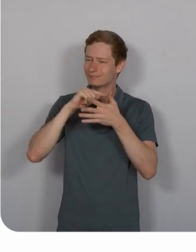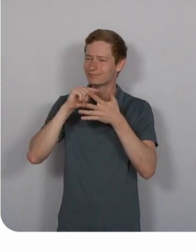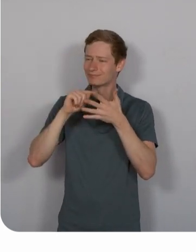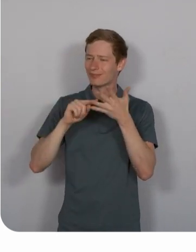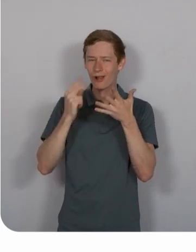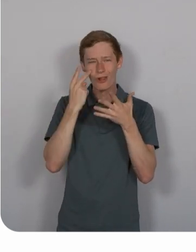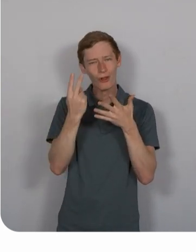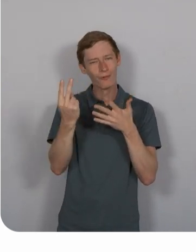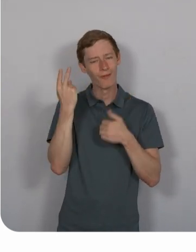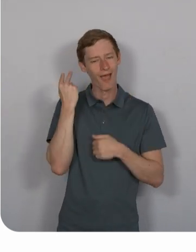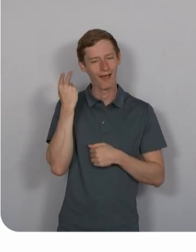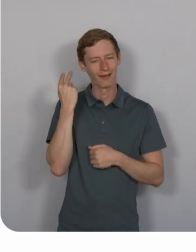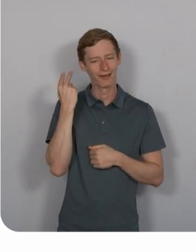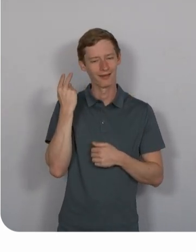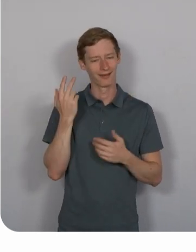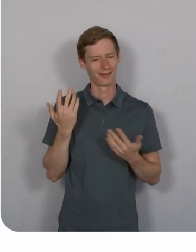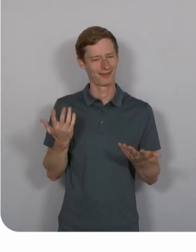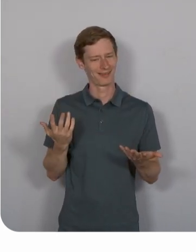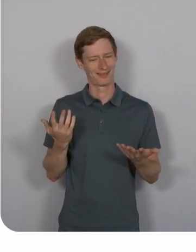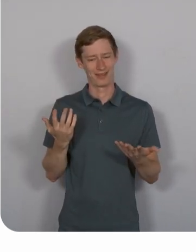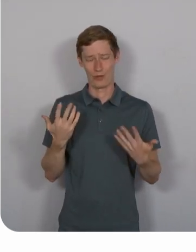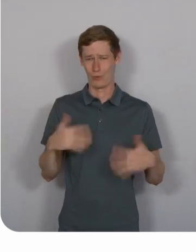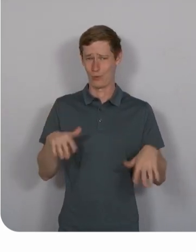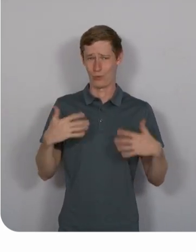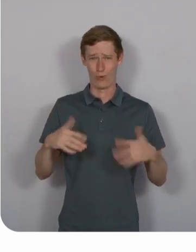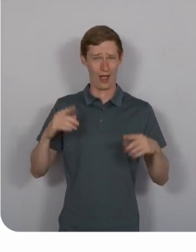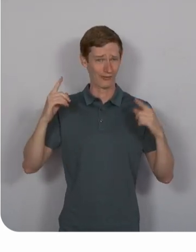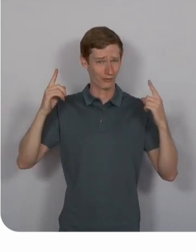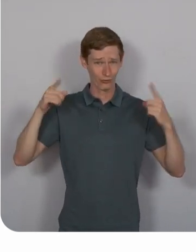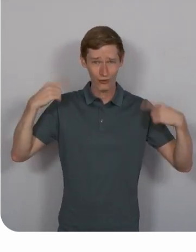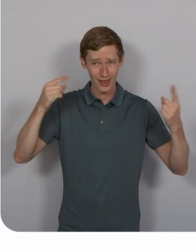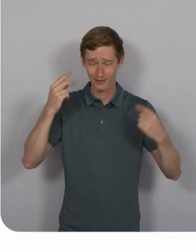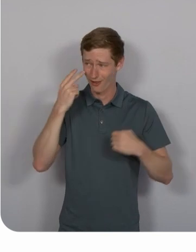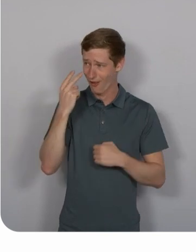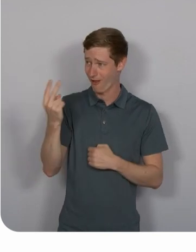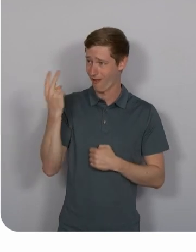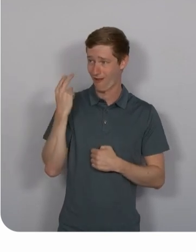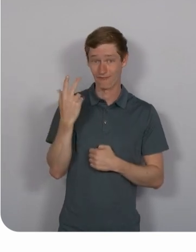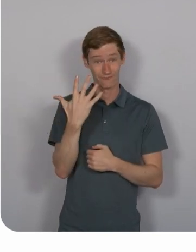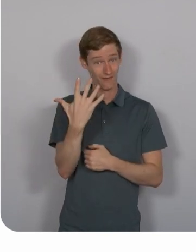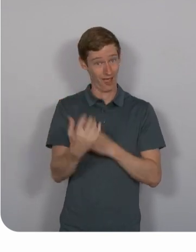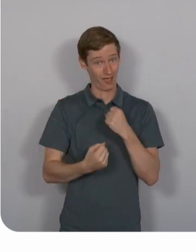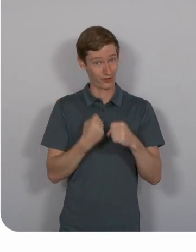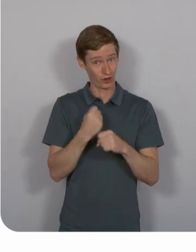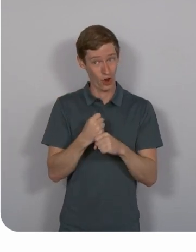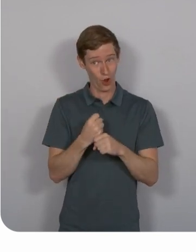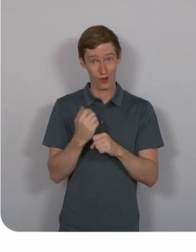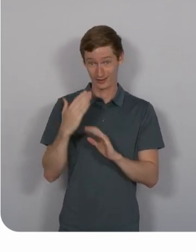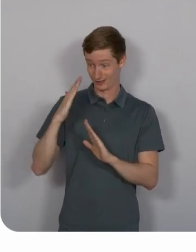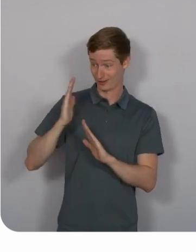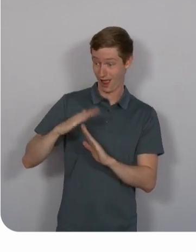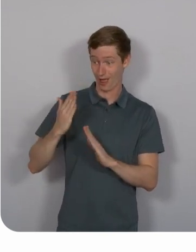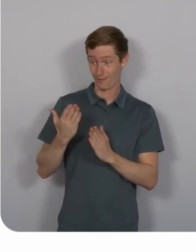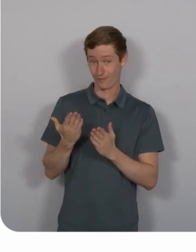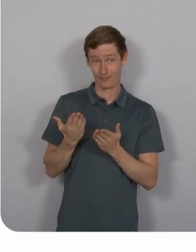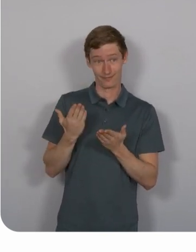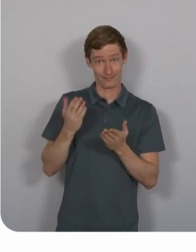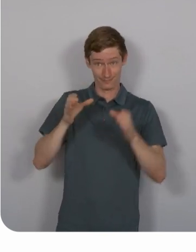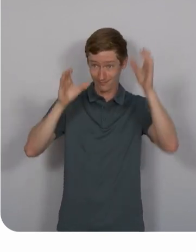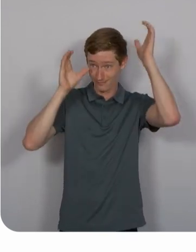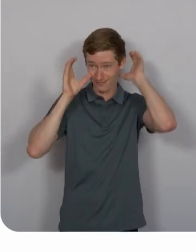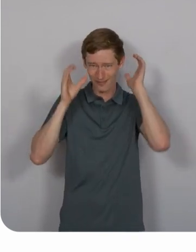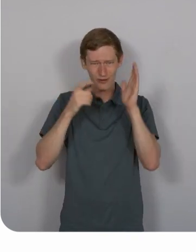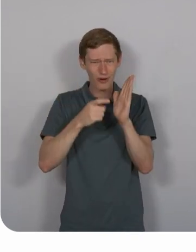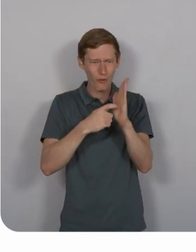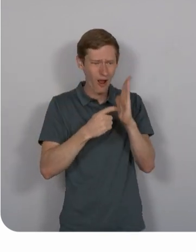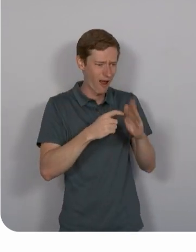back, I just think it's kind of wild that, you know, 5 years ago, the state of the art was you needed a big gaming